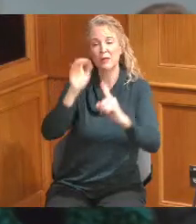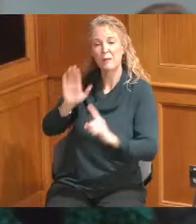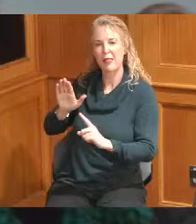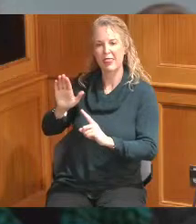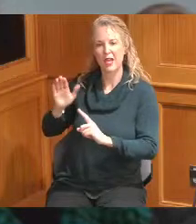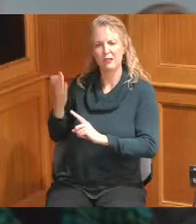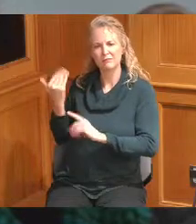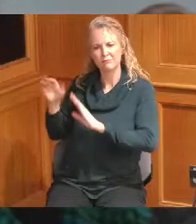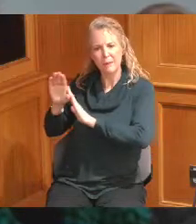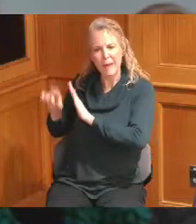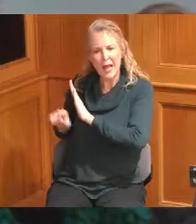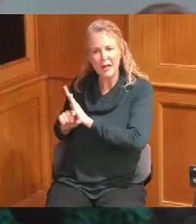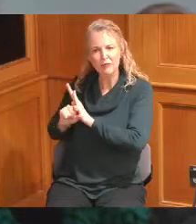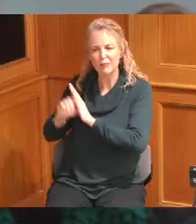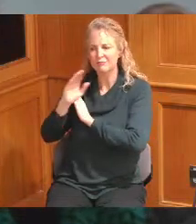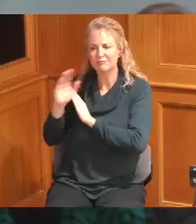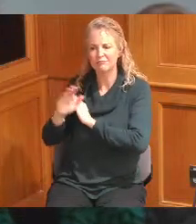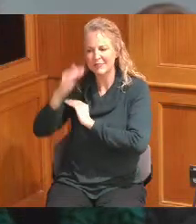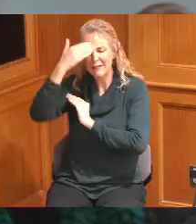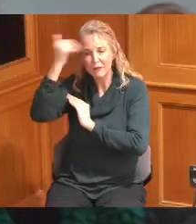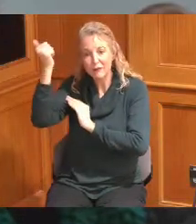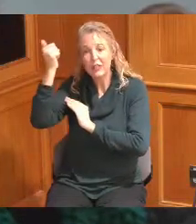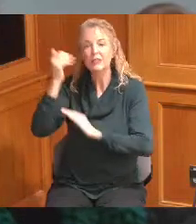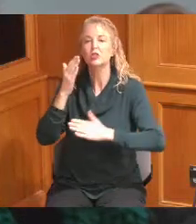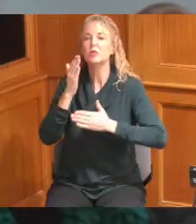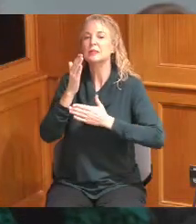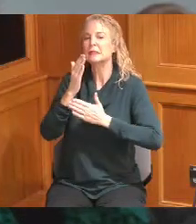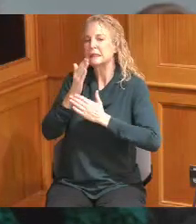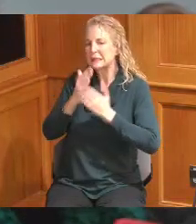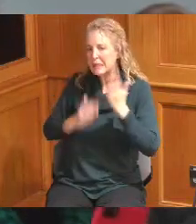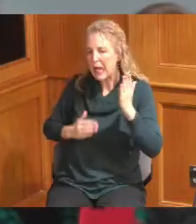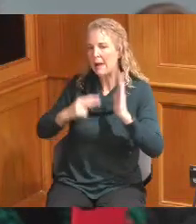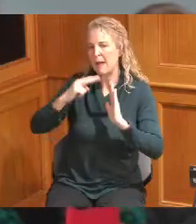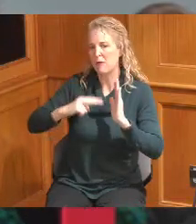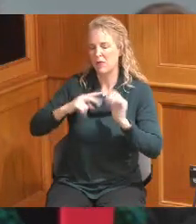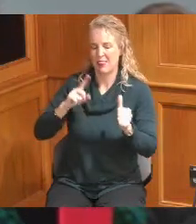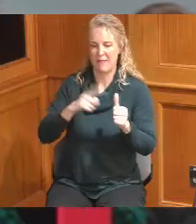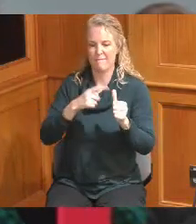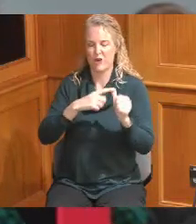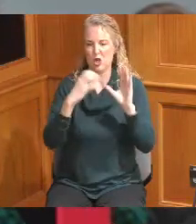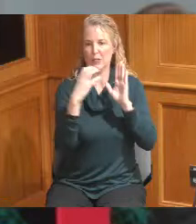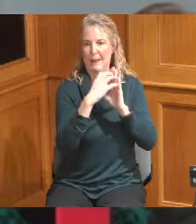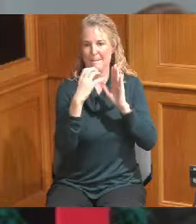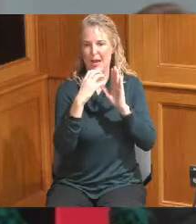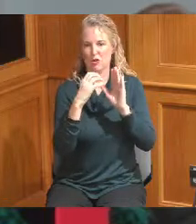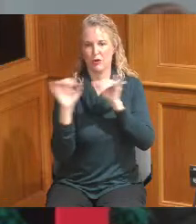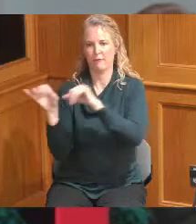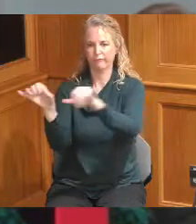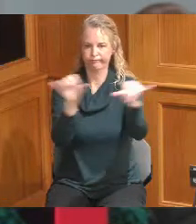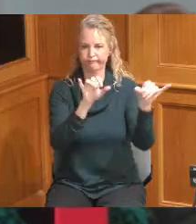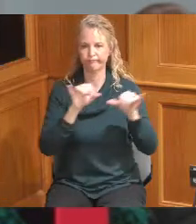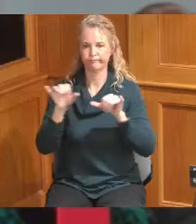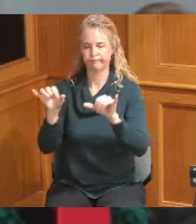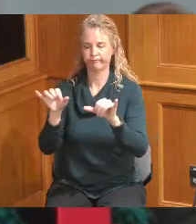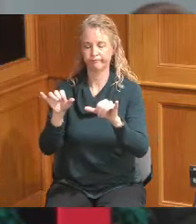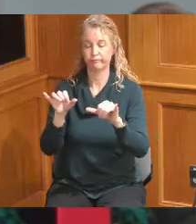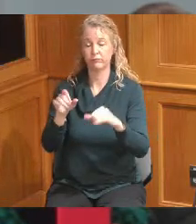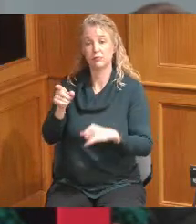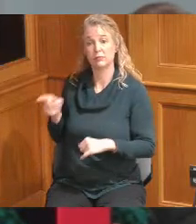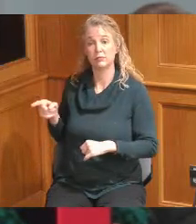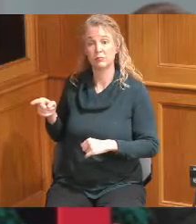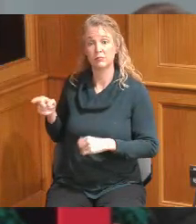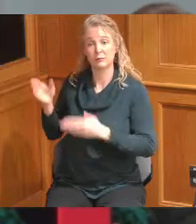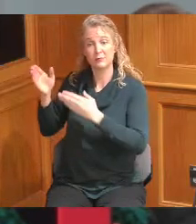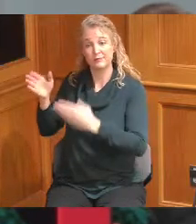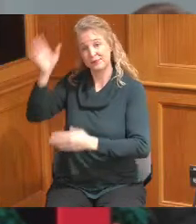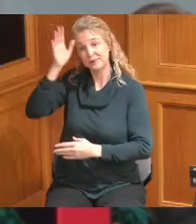come. So I'm going to read some of the proclamation. As was said earlier, the first part is on every proclamation. Whereas Stephen